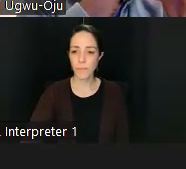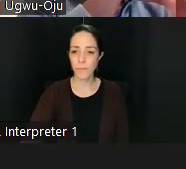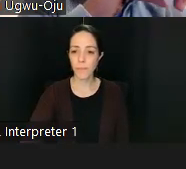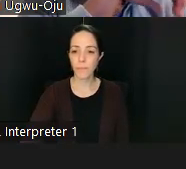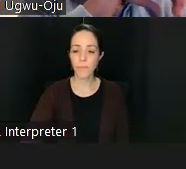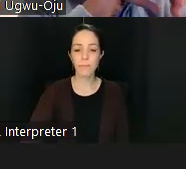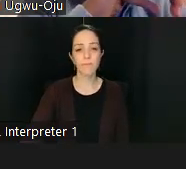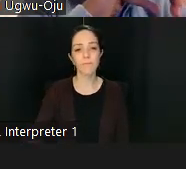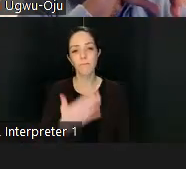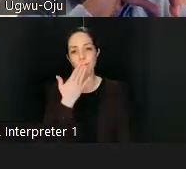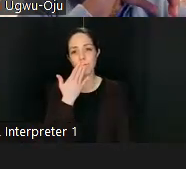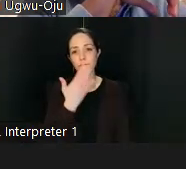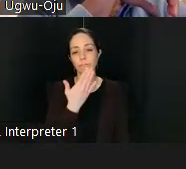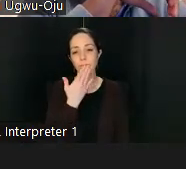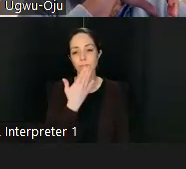Thank you,